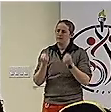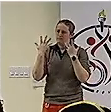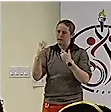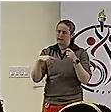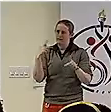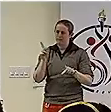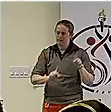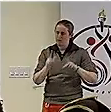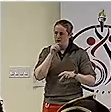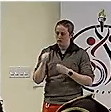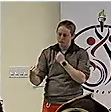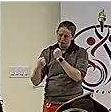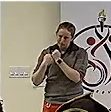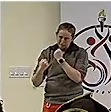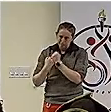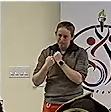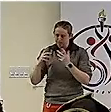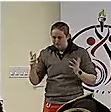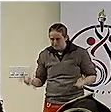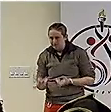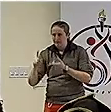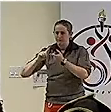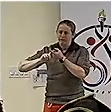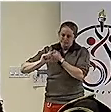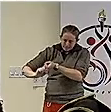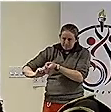support, encouragement, friendship,